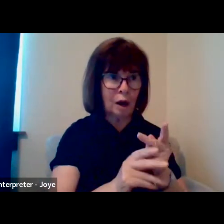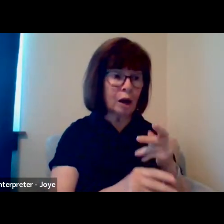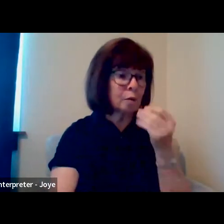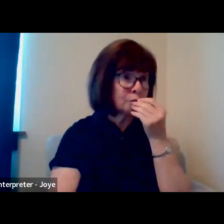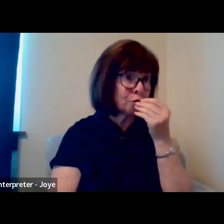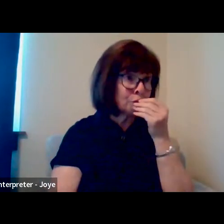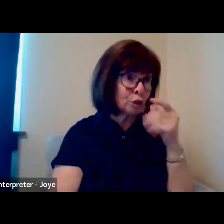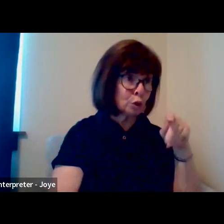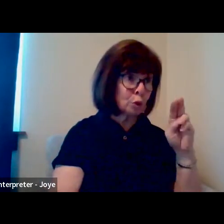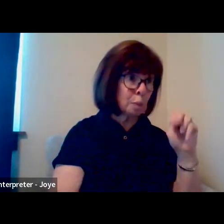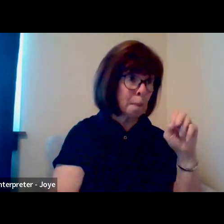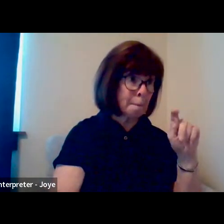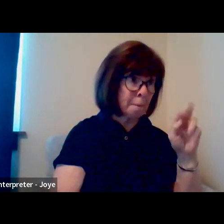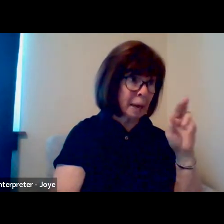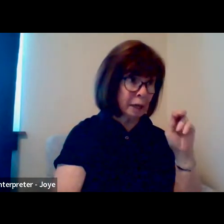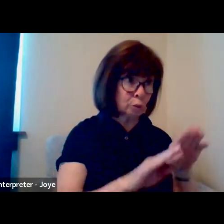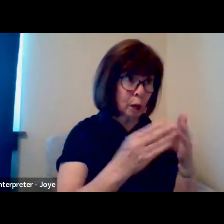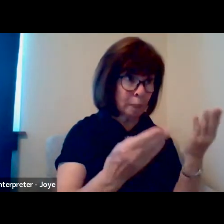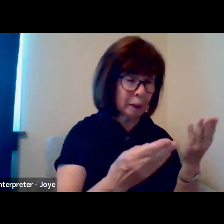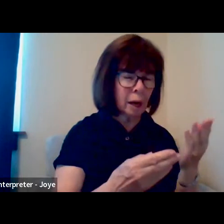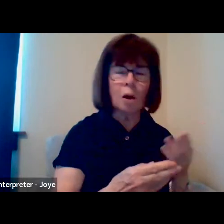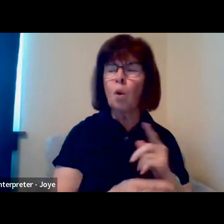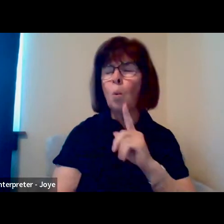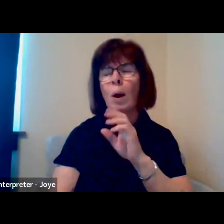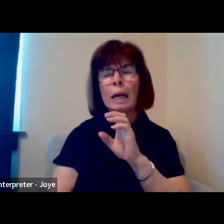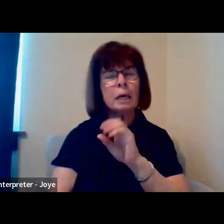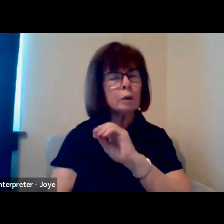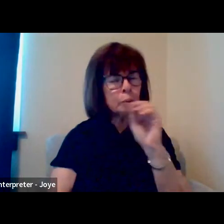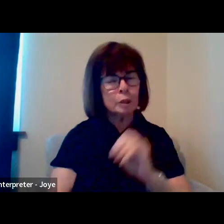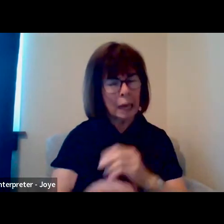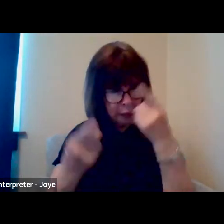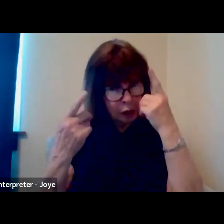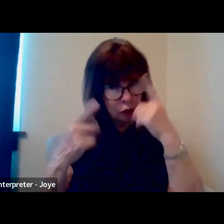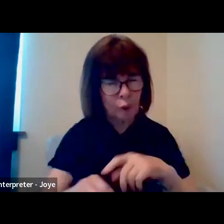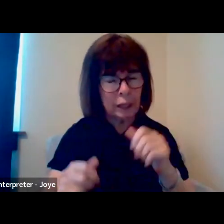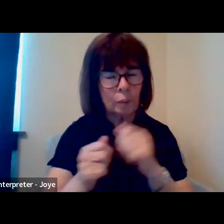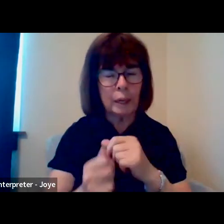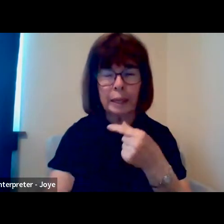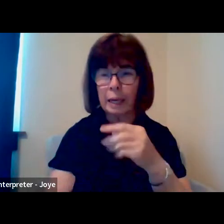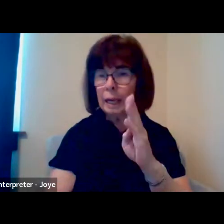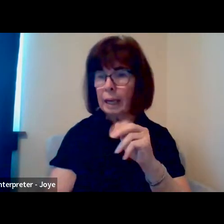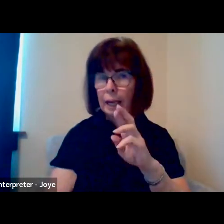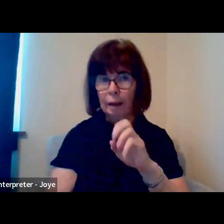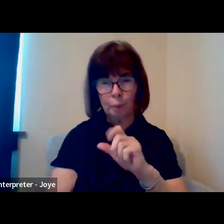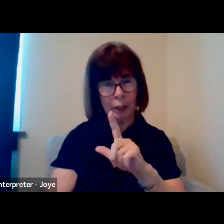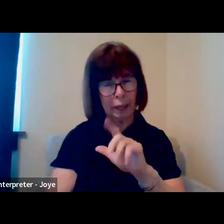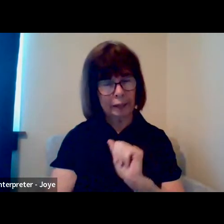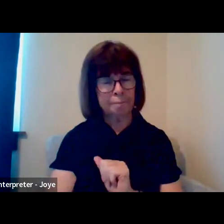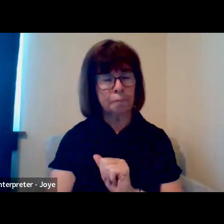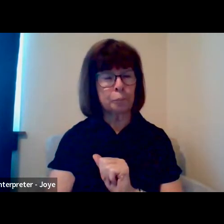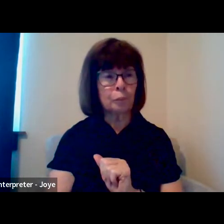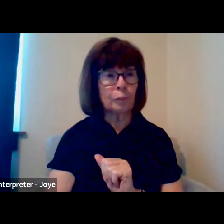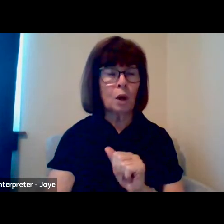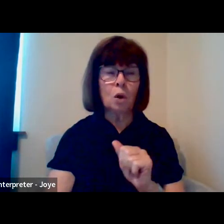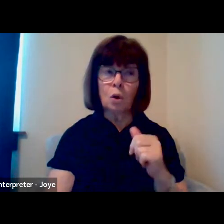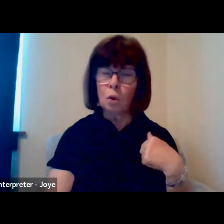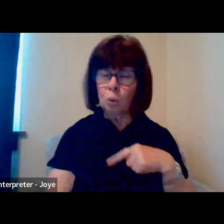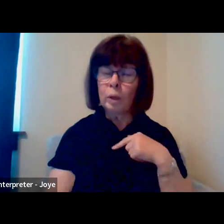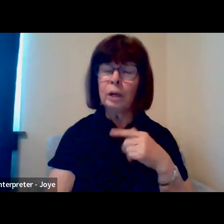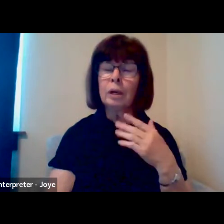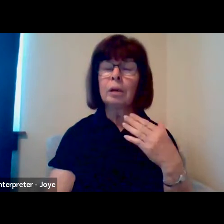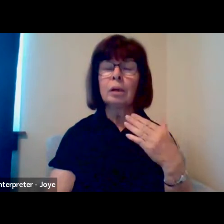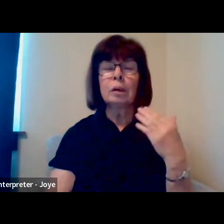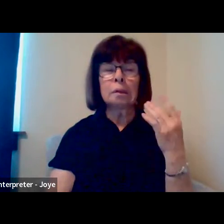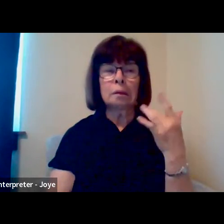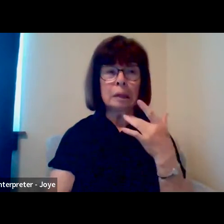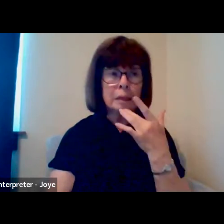So I 100% agree with Gabriela. You know, we're fortunate that La Familia is able to, you know,